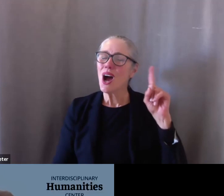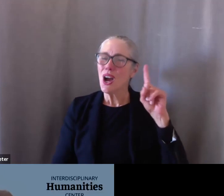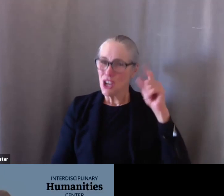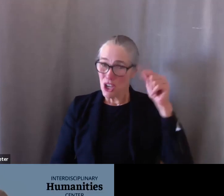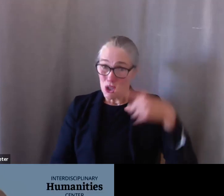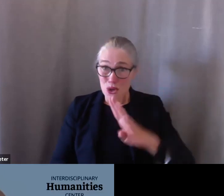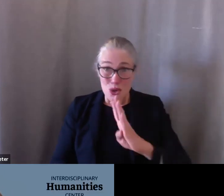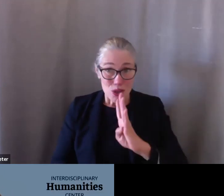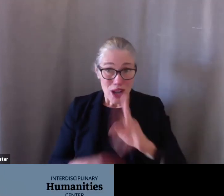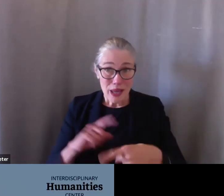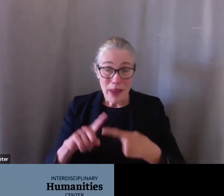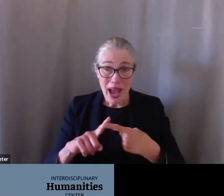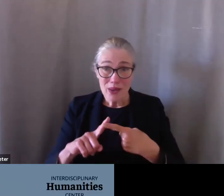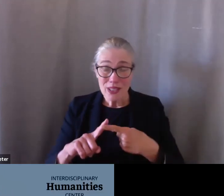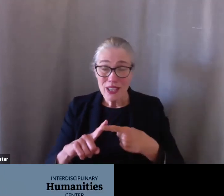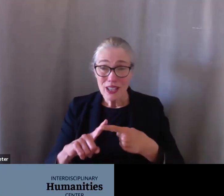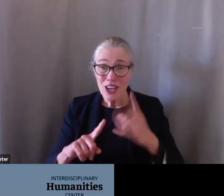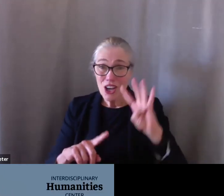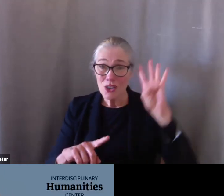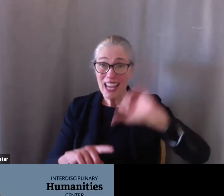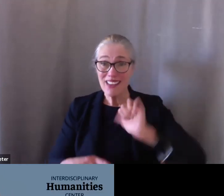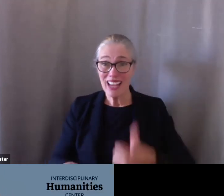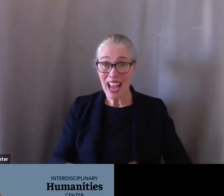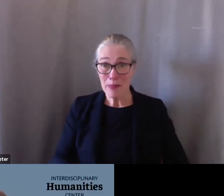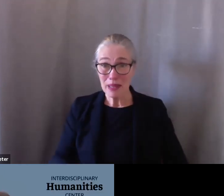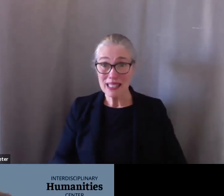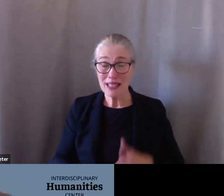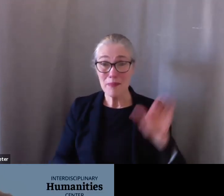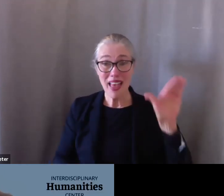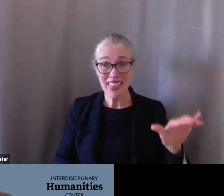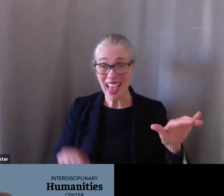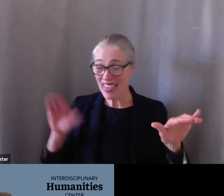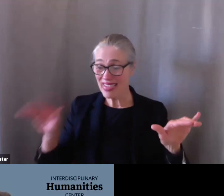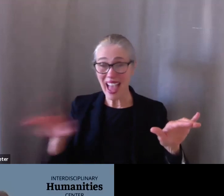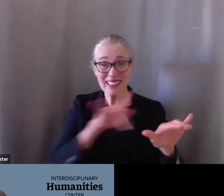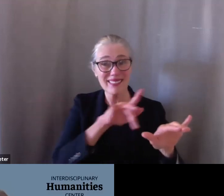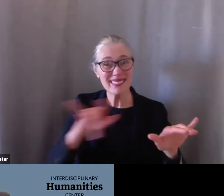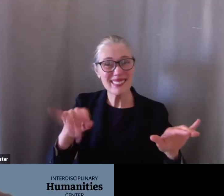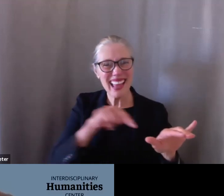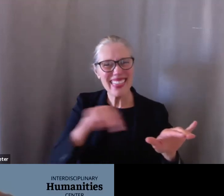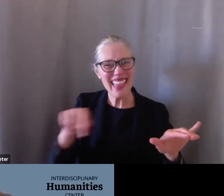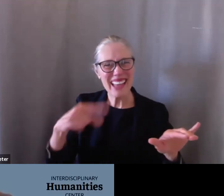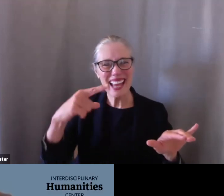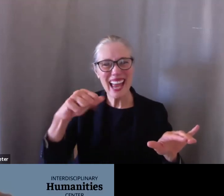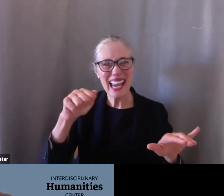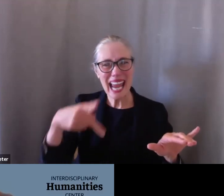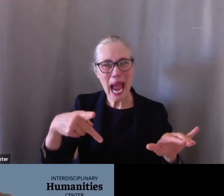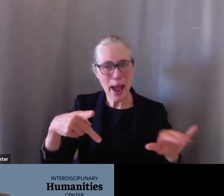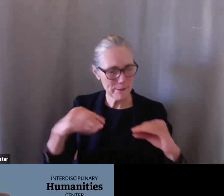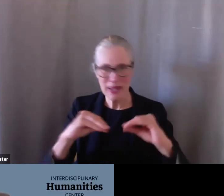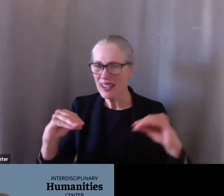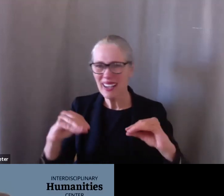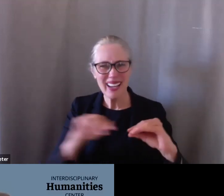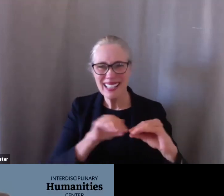of investing institutions that furthered creativity. And so one of the things that made the United States fairly exceptional in